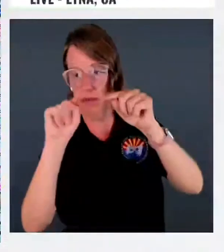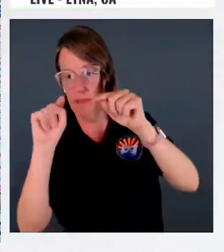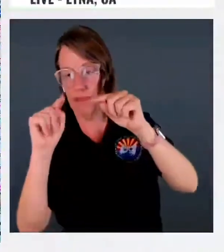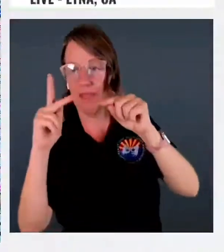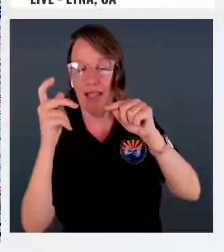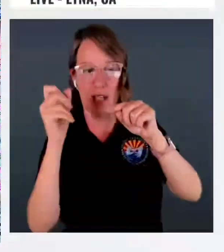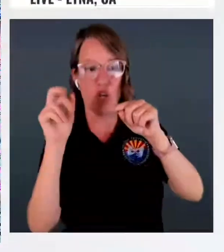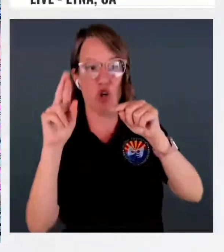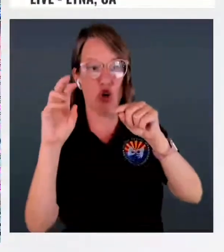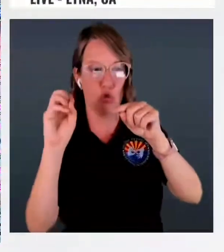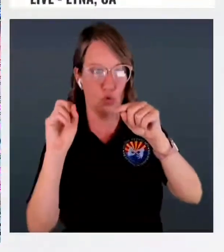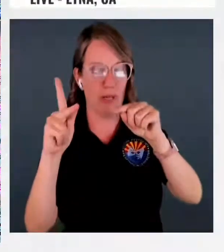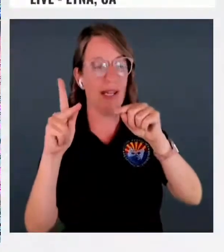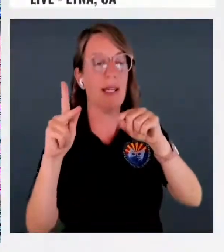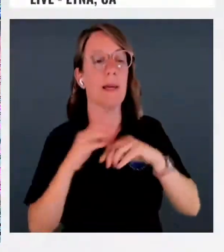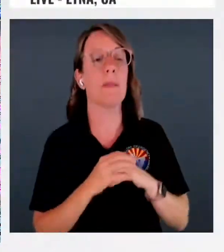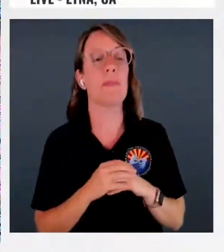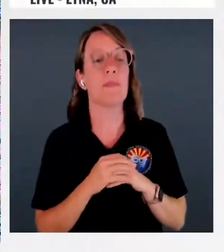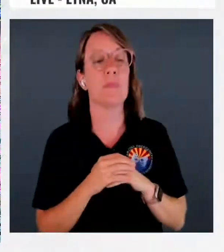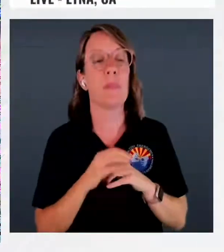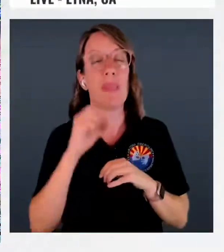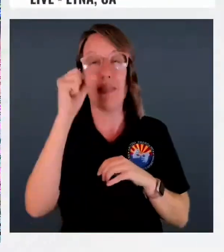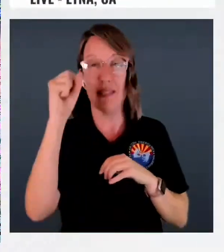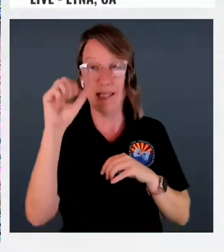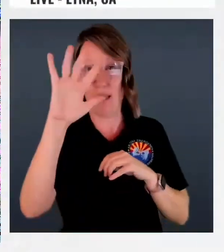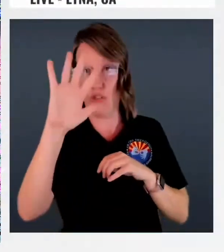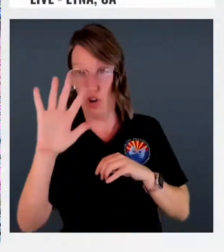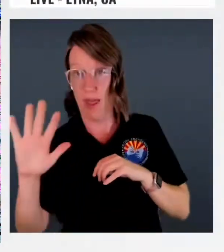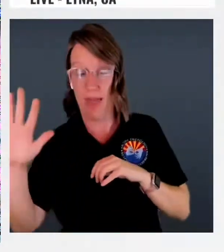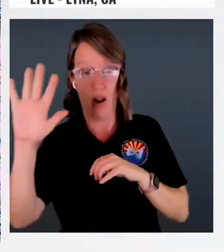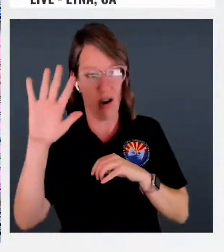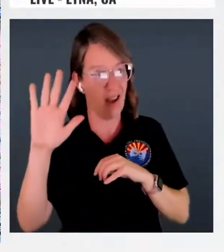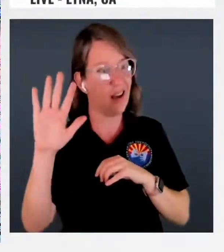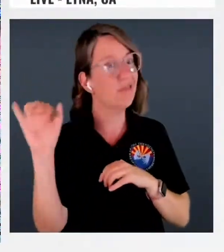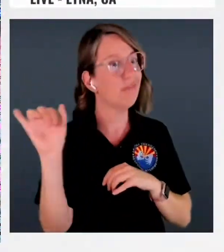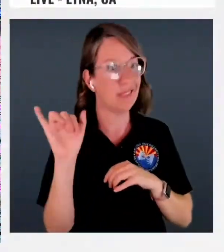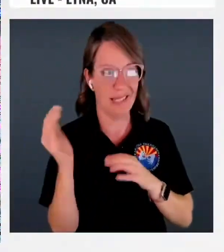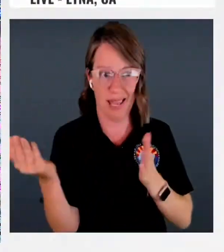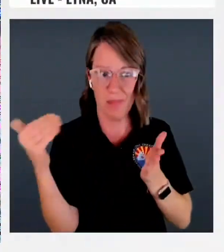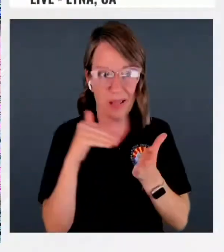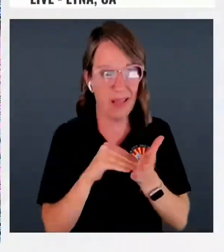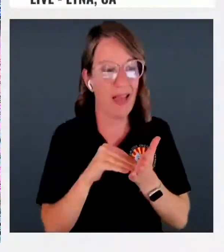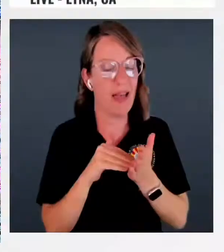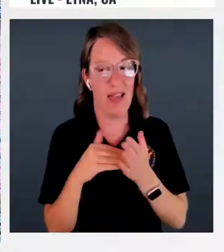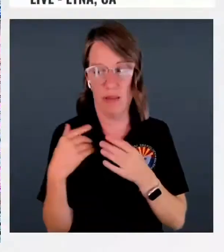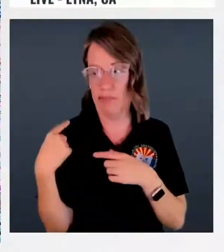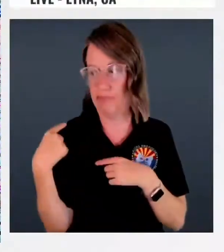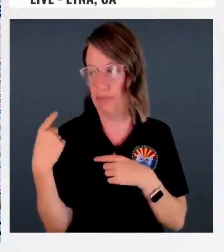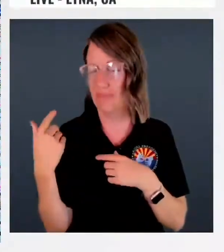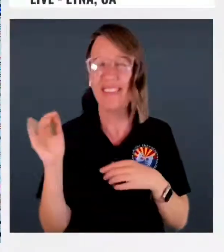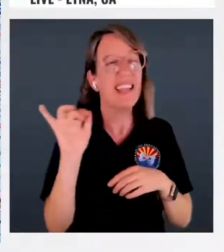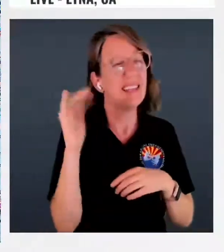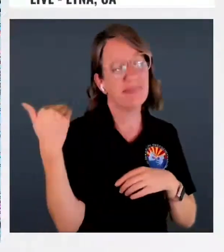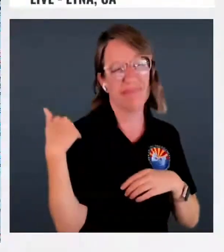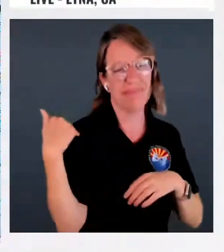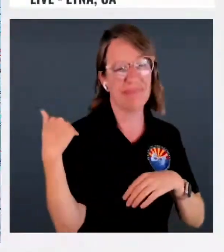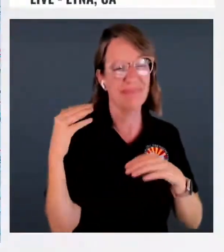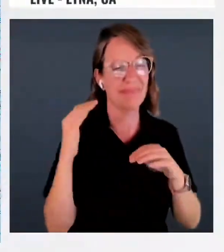southern Kidder Creek area was kind of the same story. We were able to, as we explained in the last community meeting, we were doing